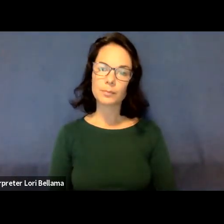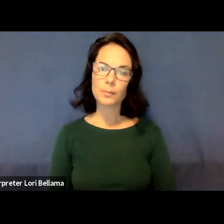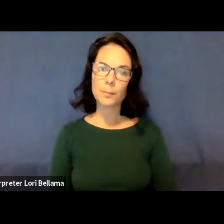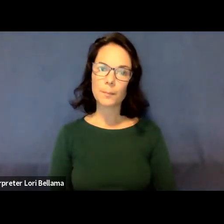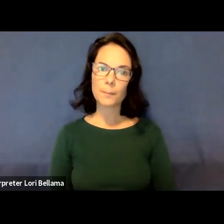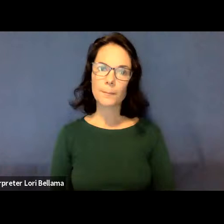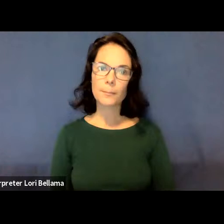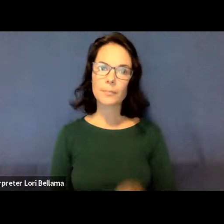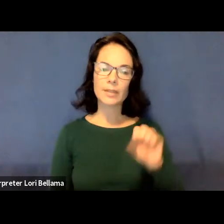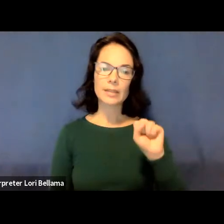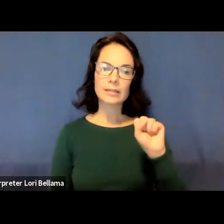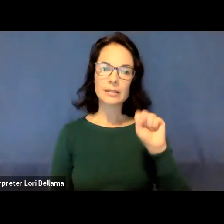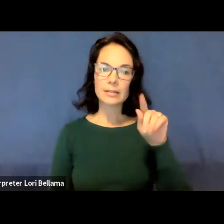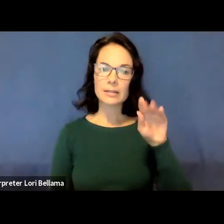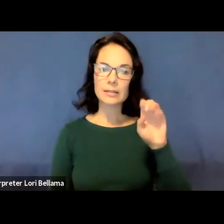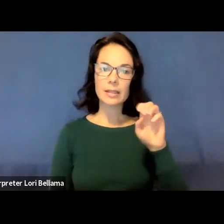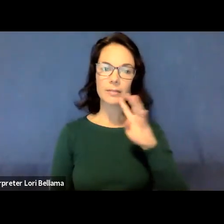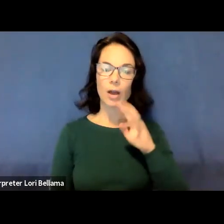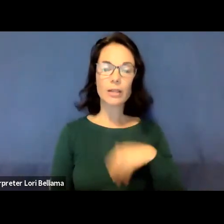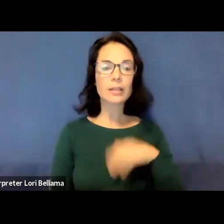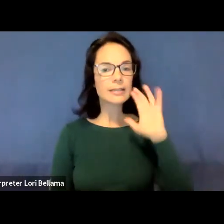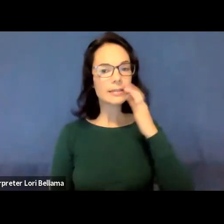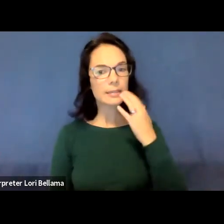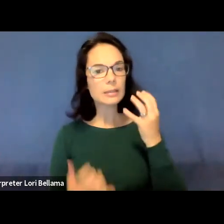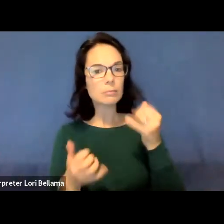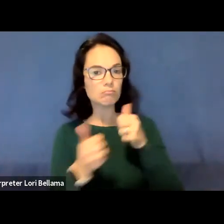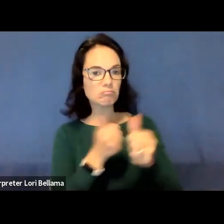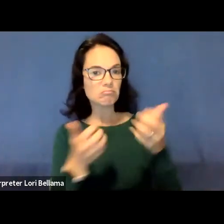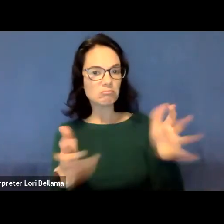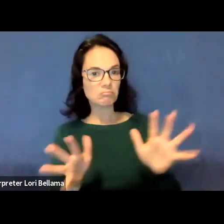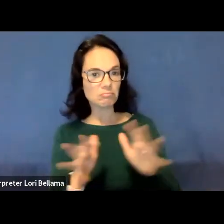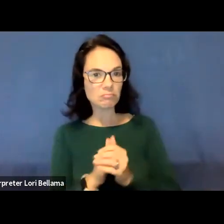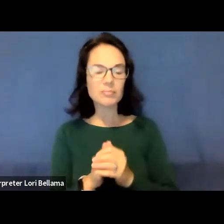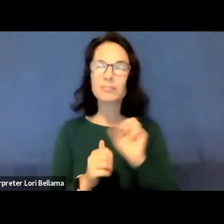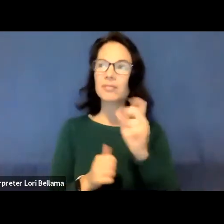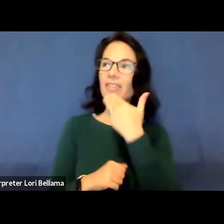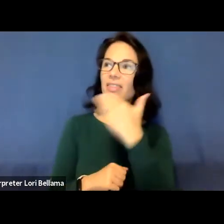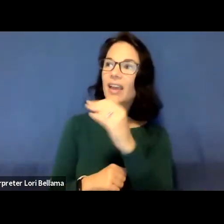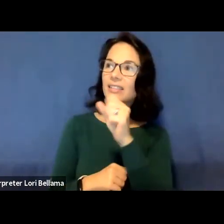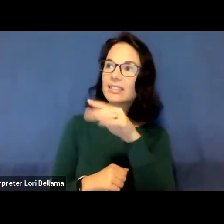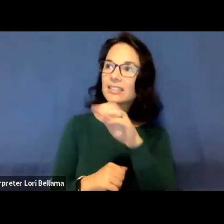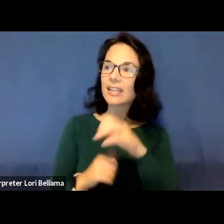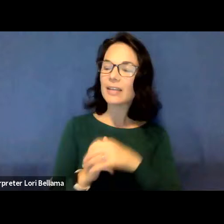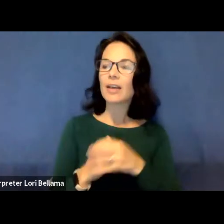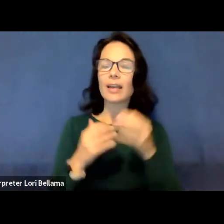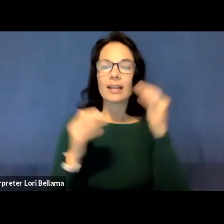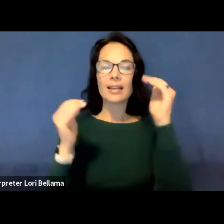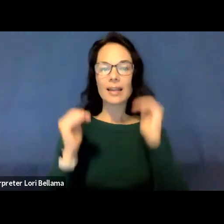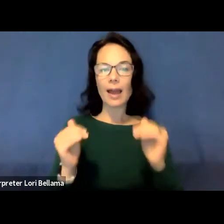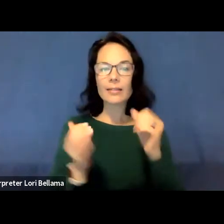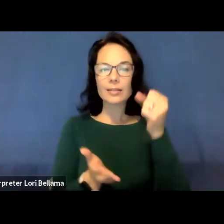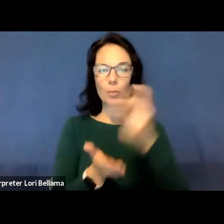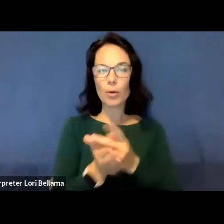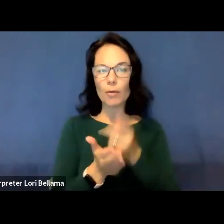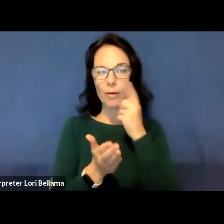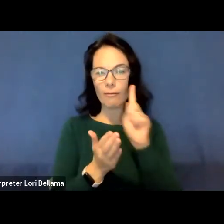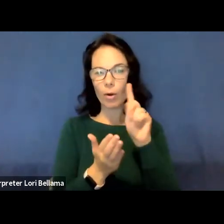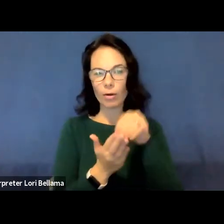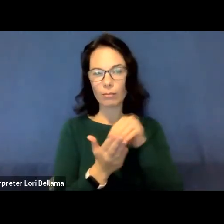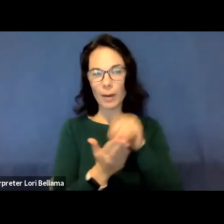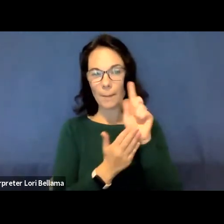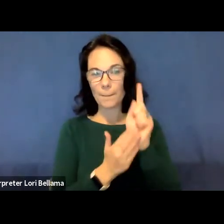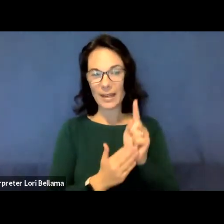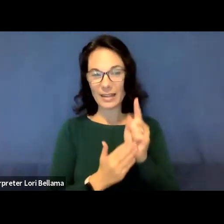Looks like they passed, Denise. Okay, thank you, Steve. Okay, so next on the agenda is the approval of minutes. You can see we have 3 sets of meeting minutes.